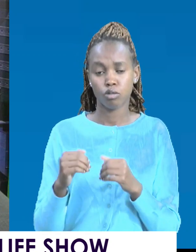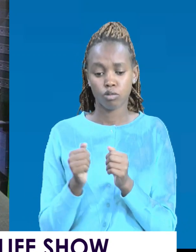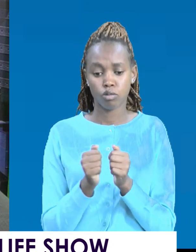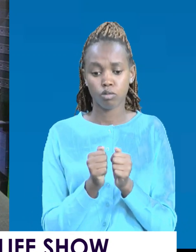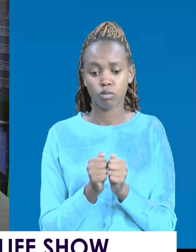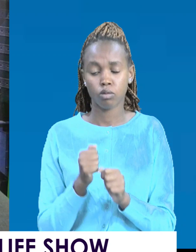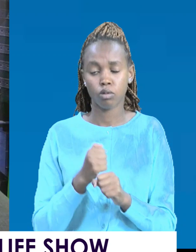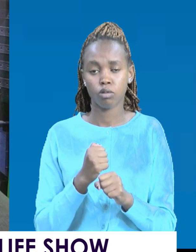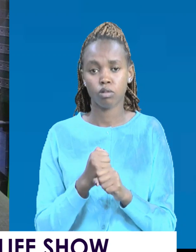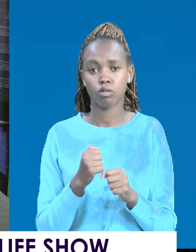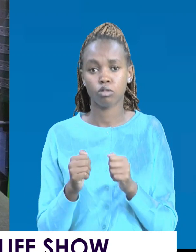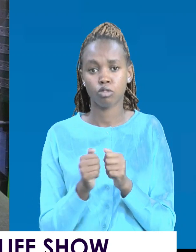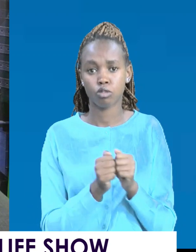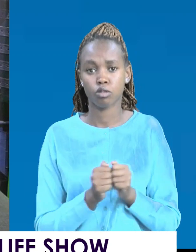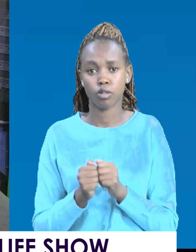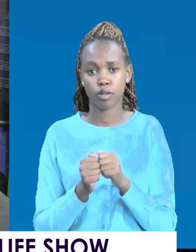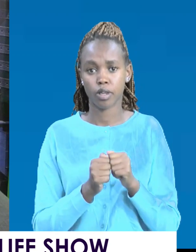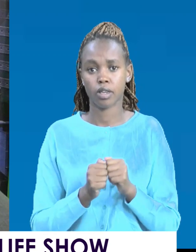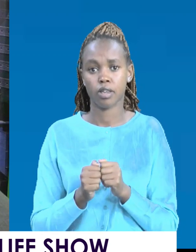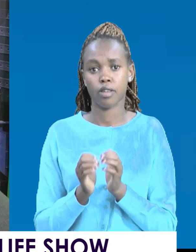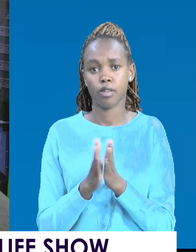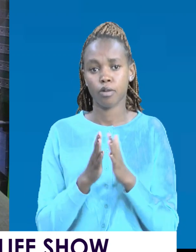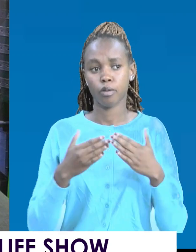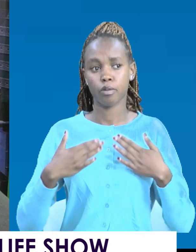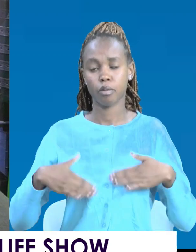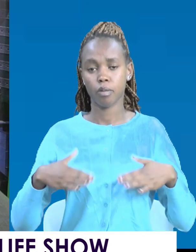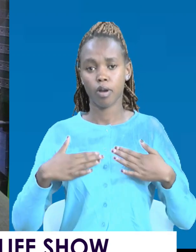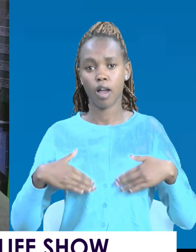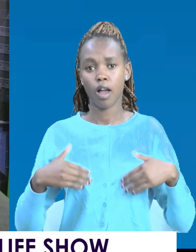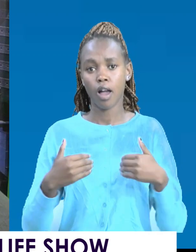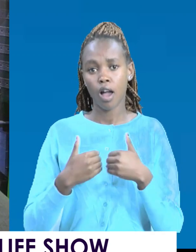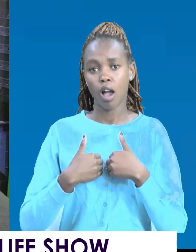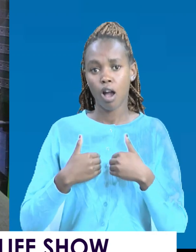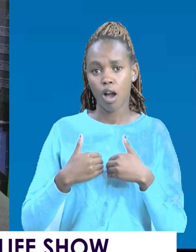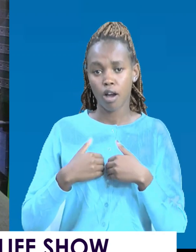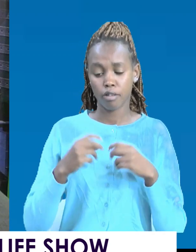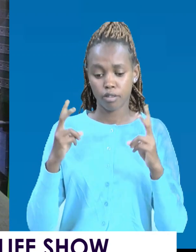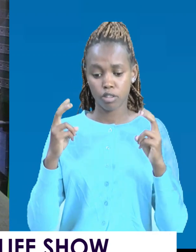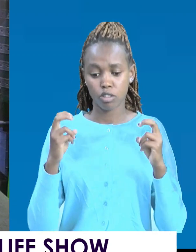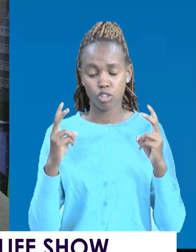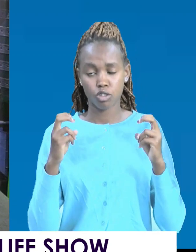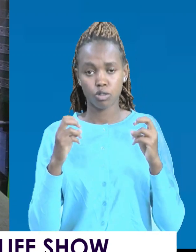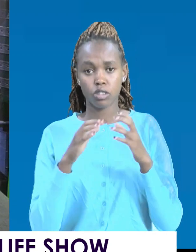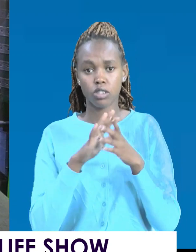world. And the world has all manner of issues.